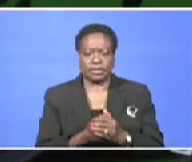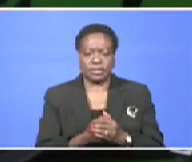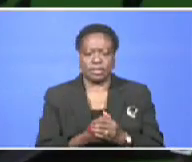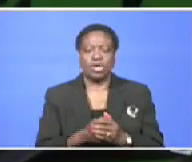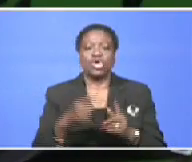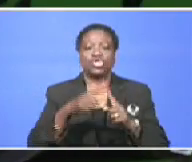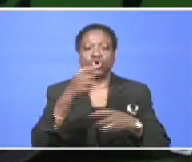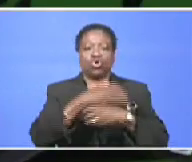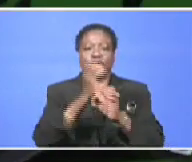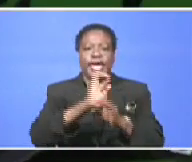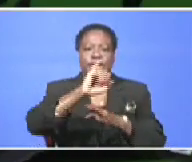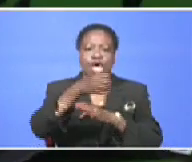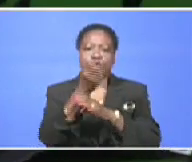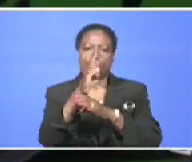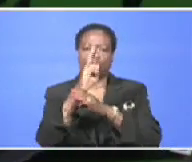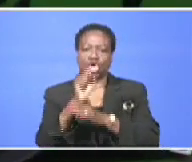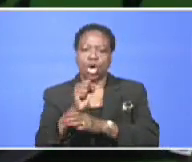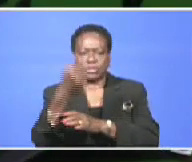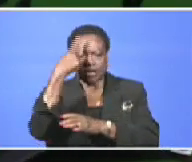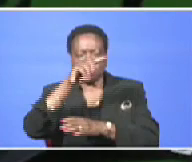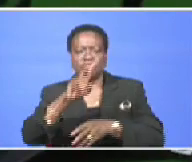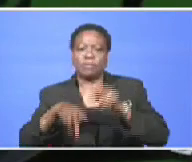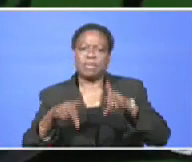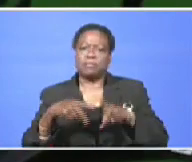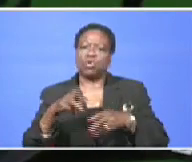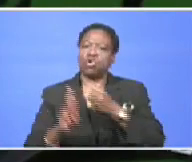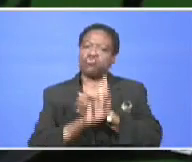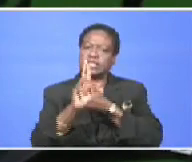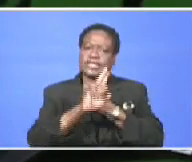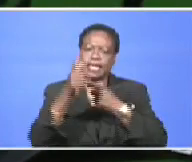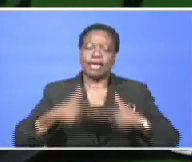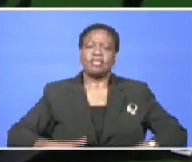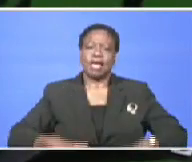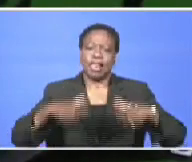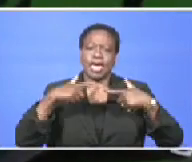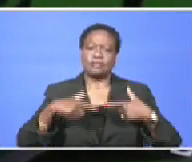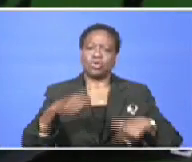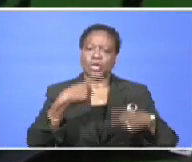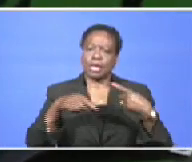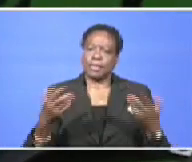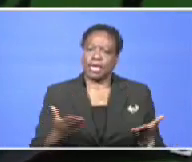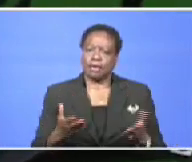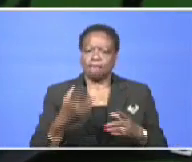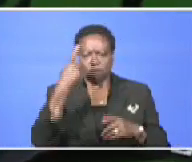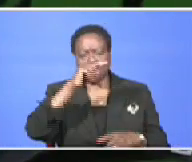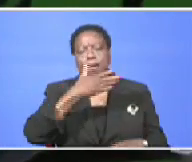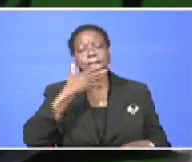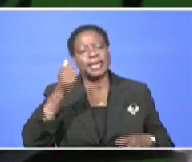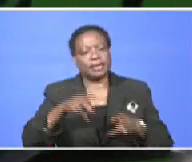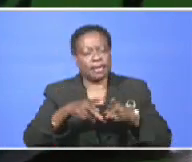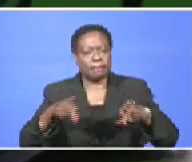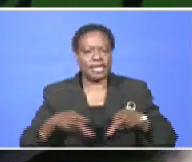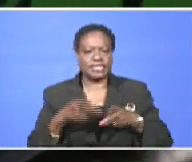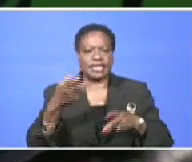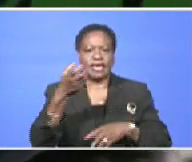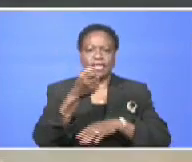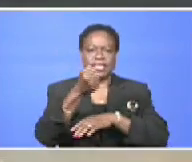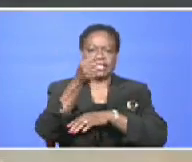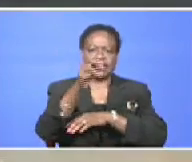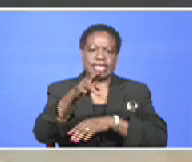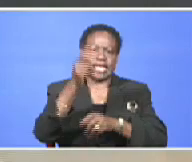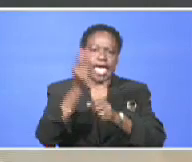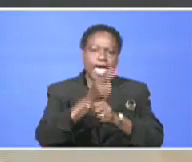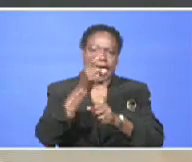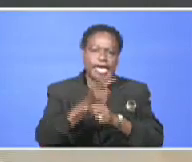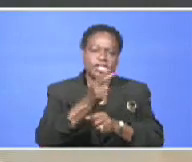create jobs for the people who are risking their lives to come to for a better place. The senior Haitian pastor says his heart goes